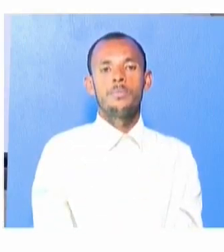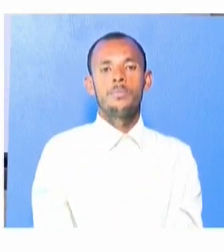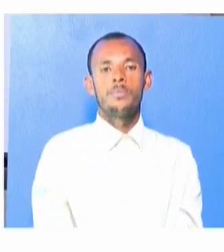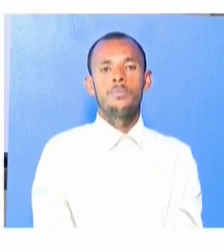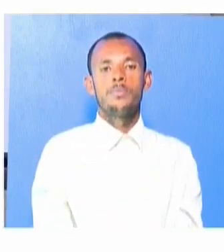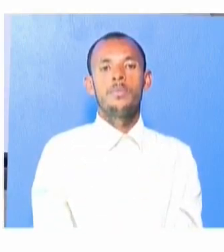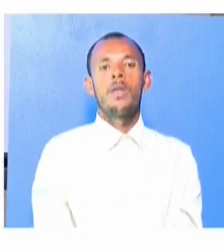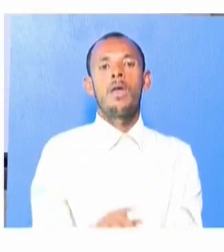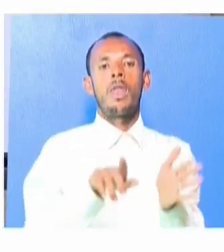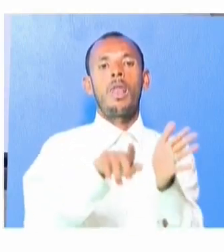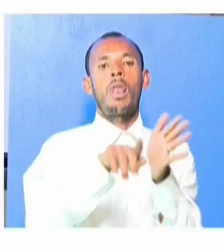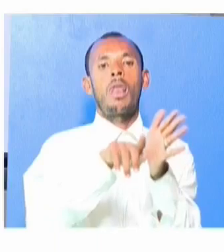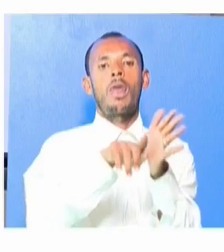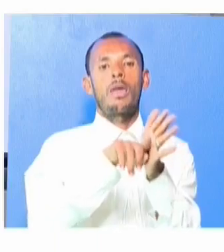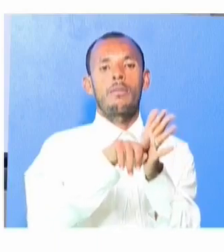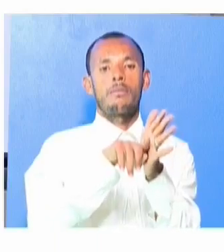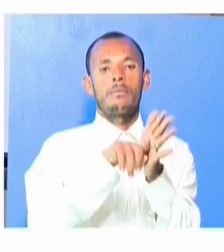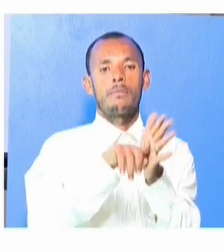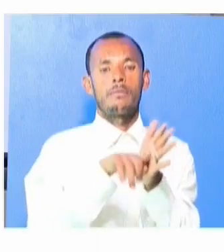-40?